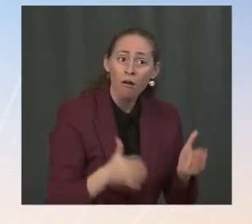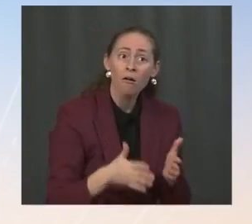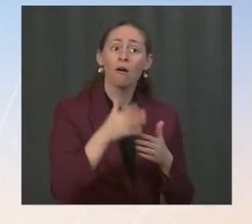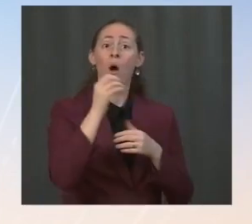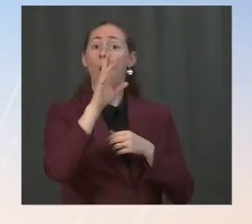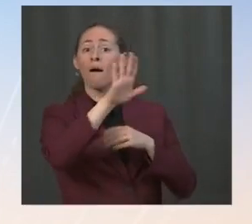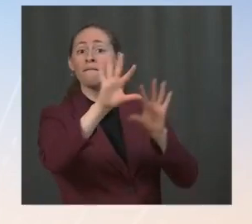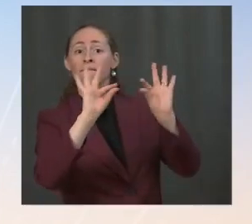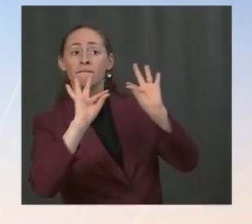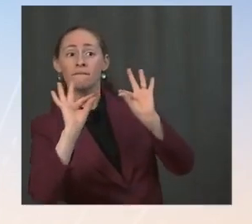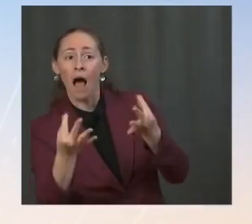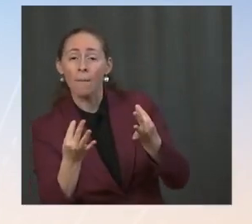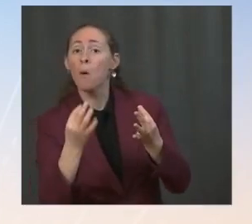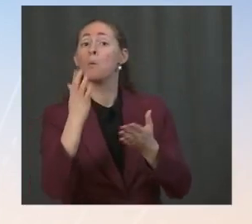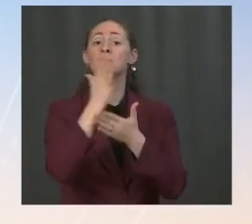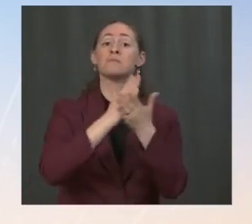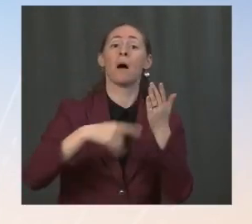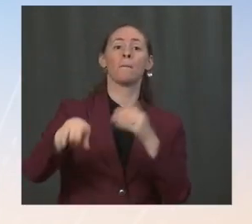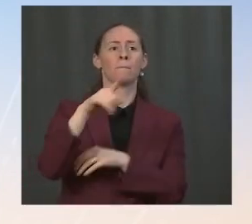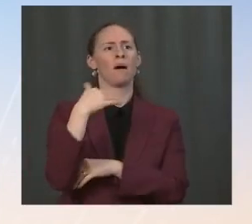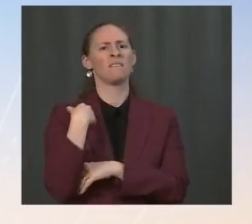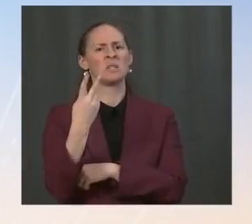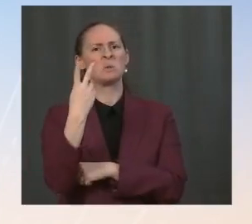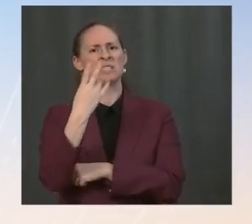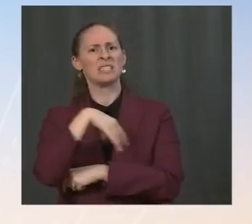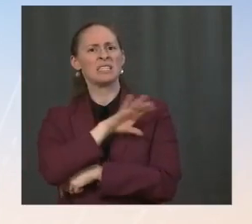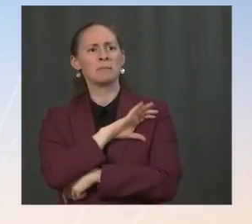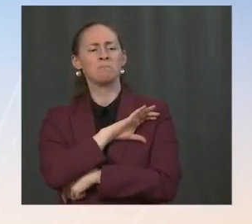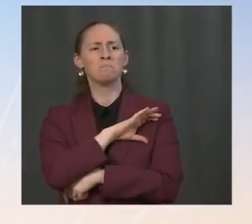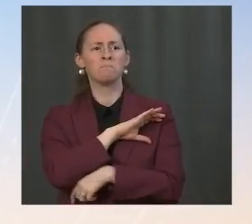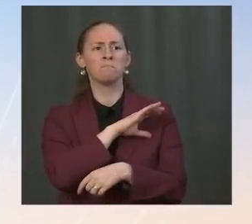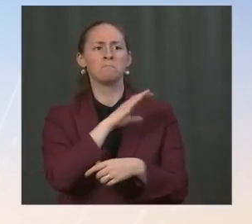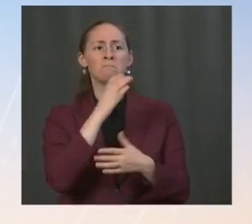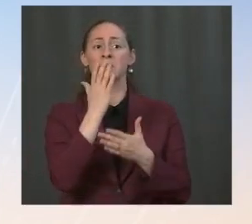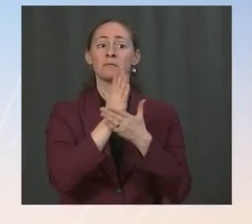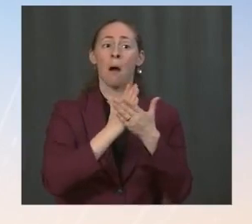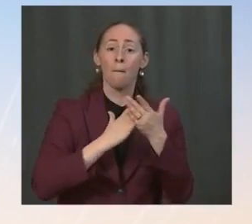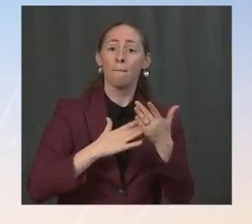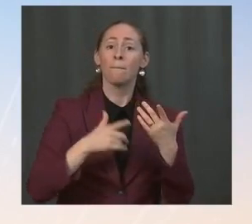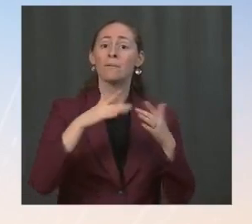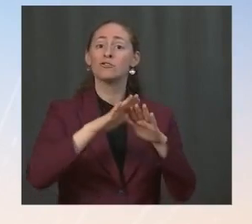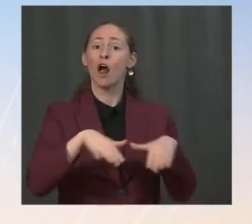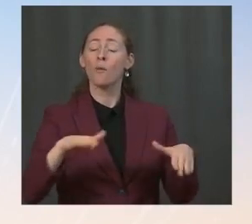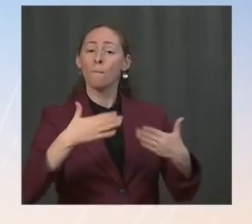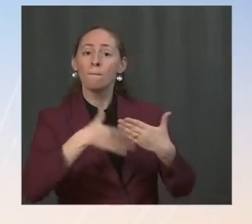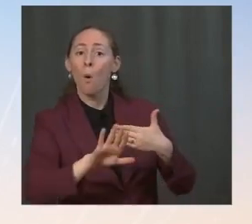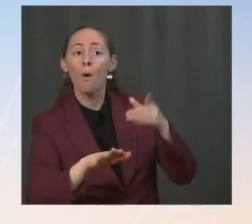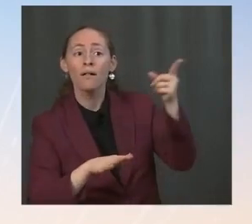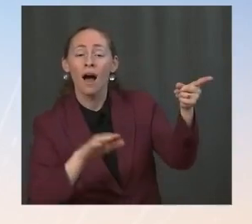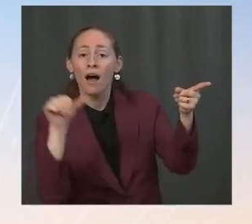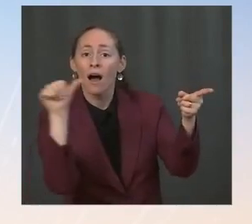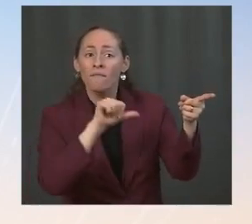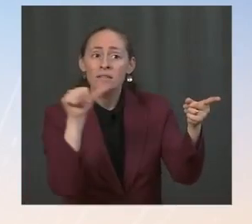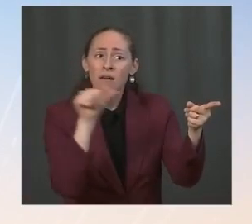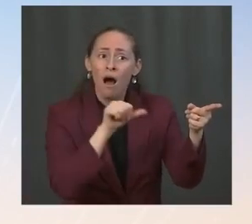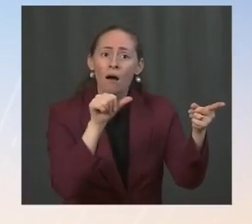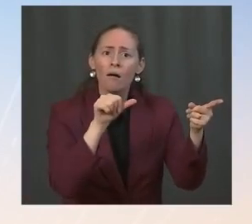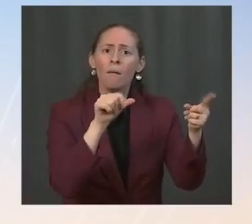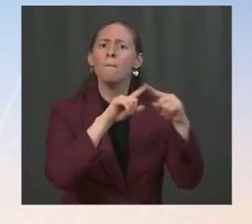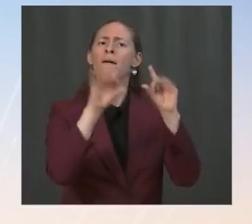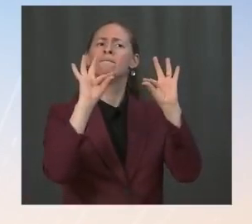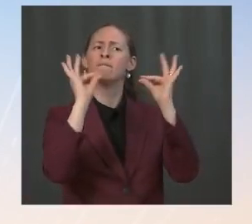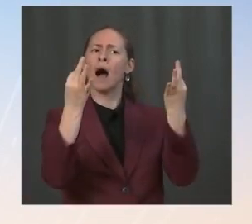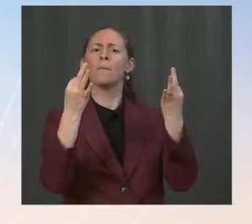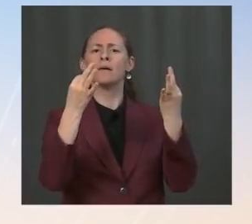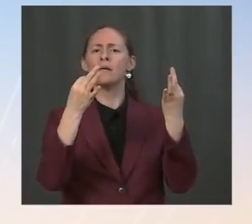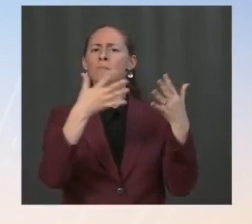Many of them who are left are dual nationals. Some of them may have lived their whole lives in Afghanistan. Immediate family members, that means spouses and